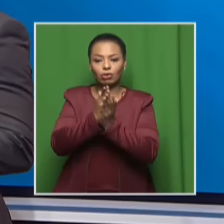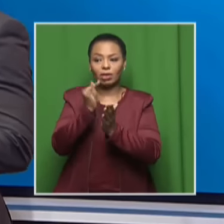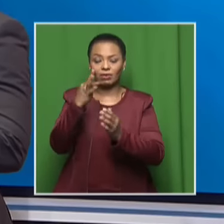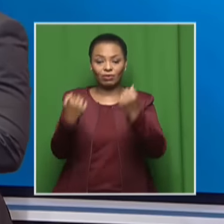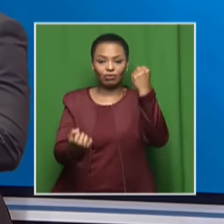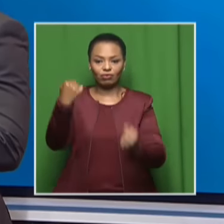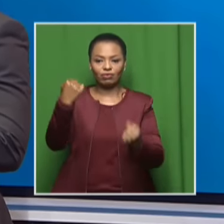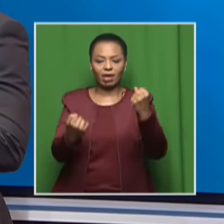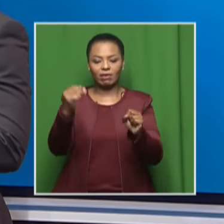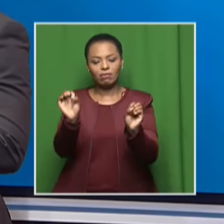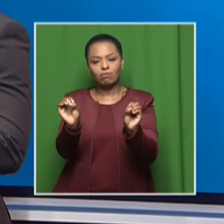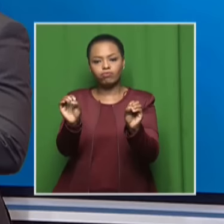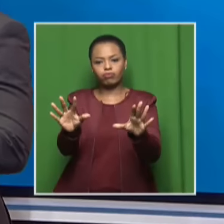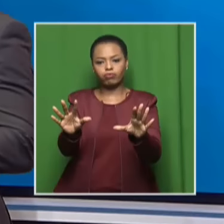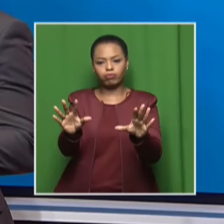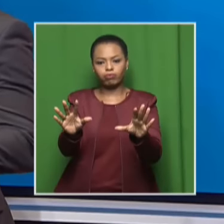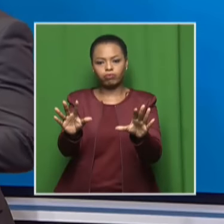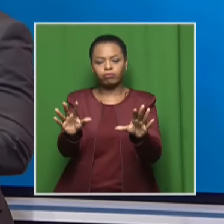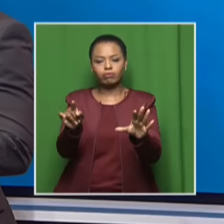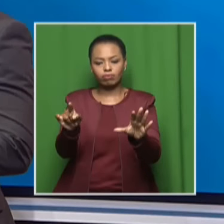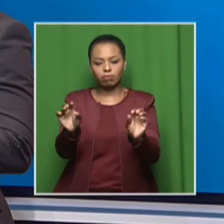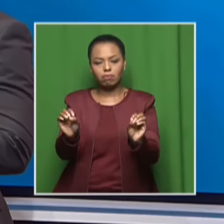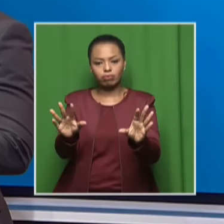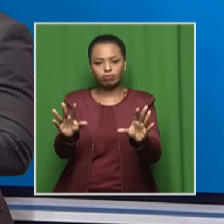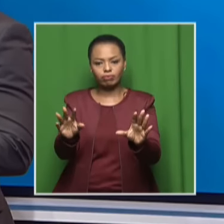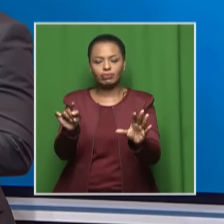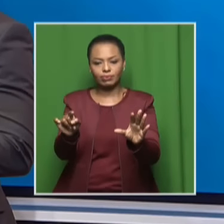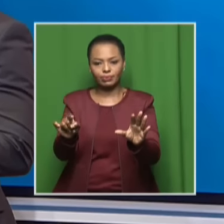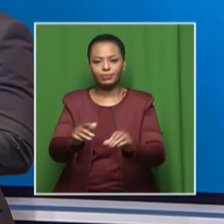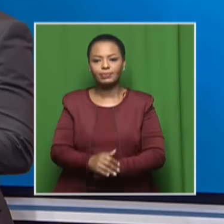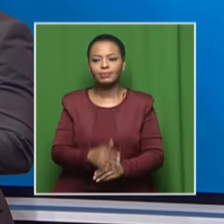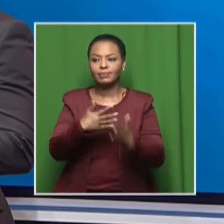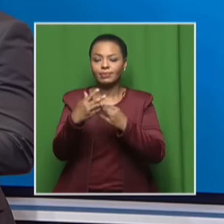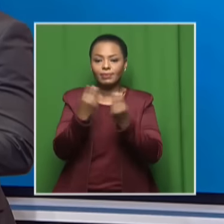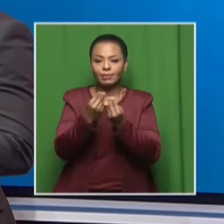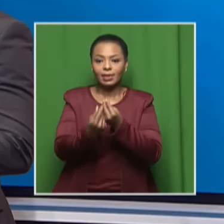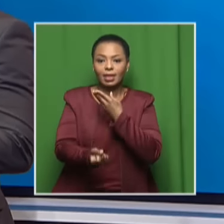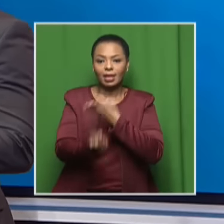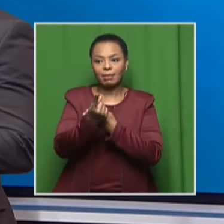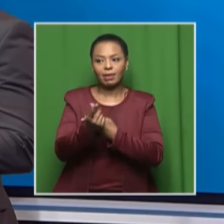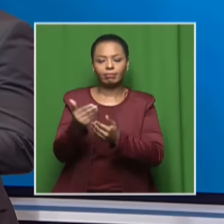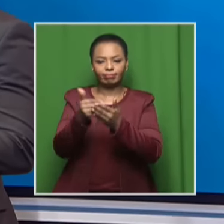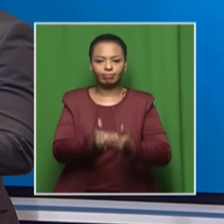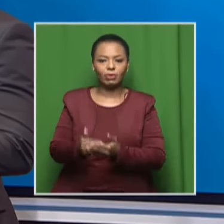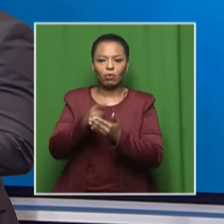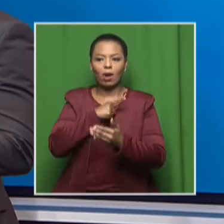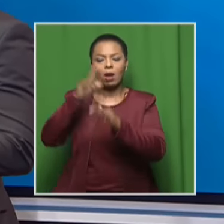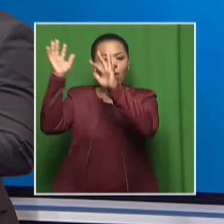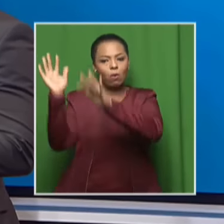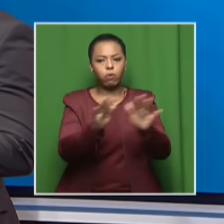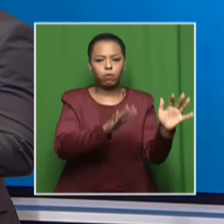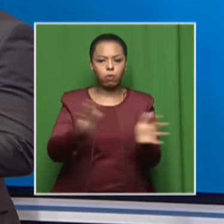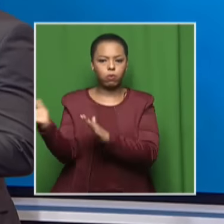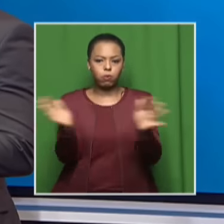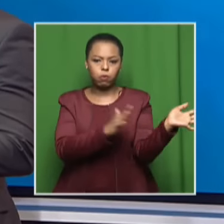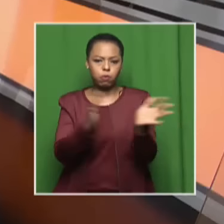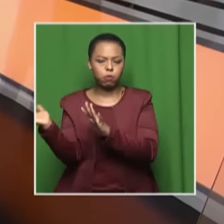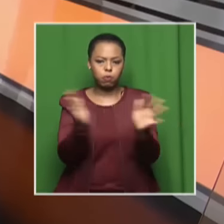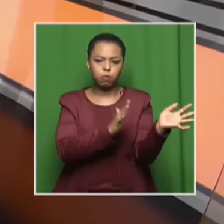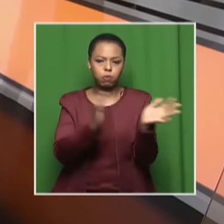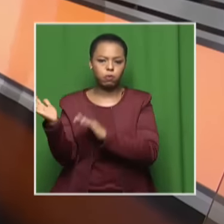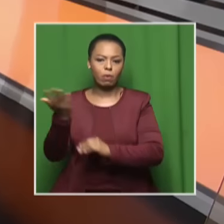driving, and also be careful of any projectiles that may occur as a result of very strong winds expected as well. Okay, and how